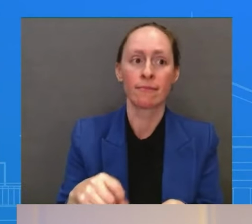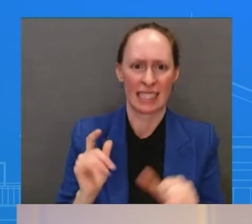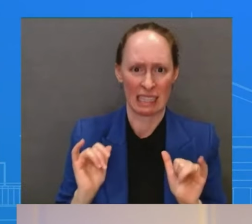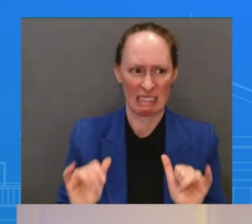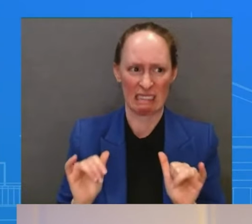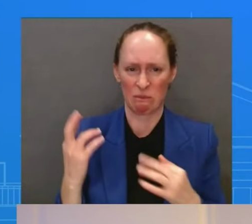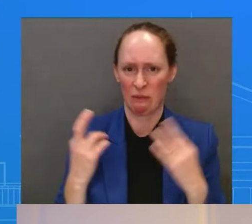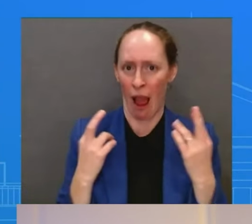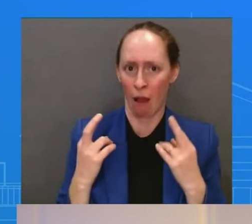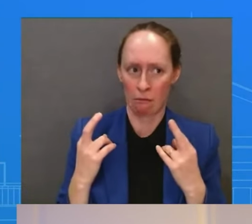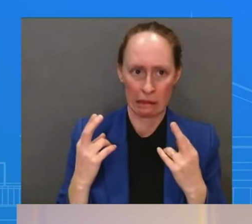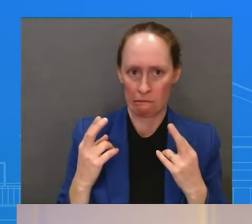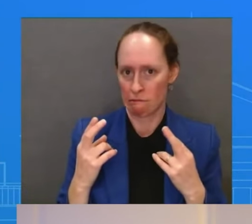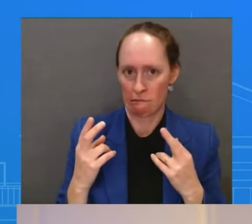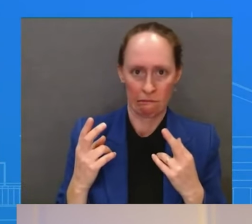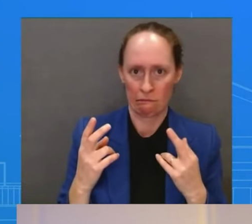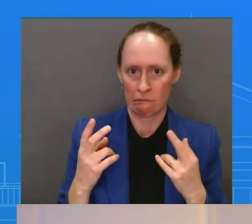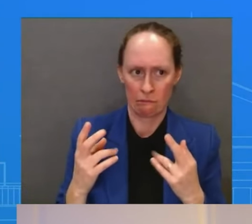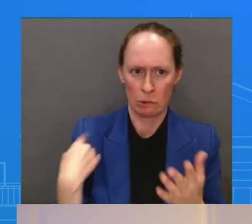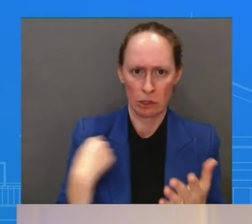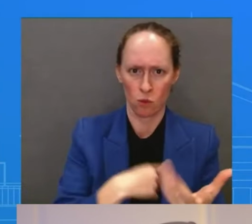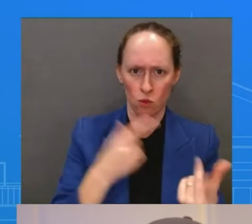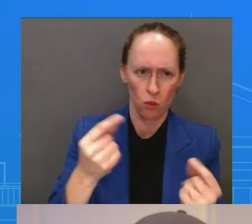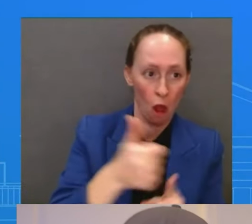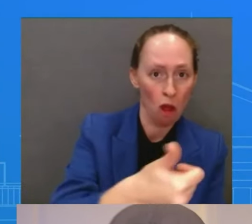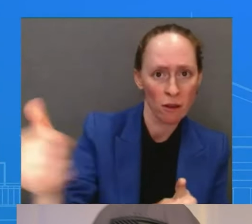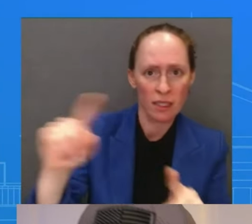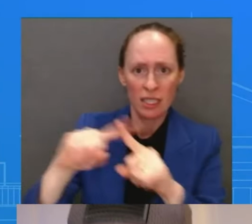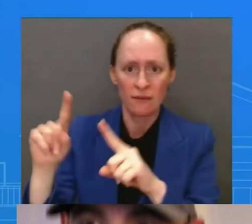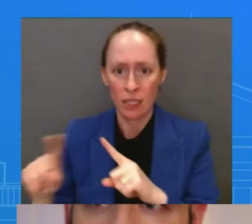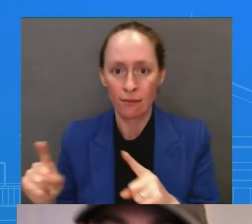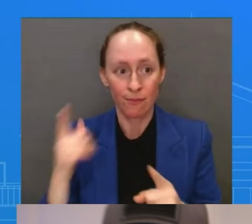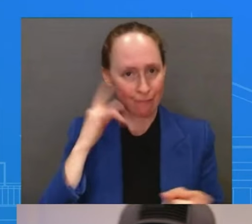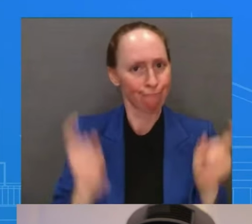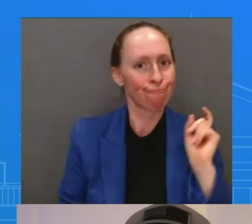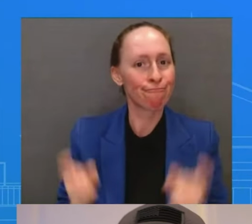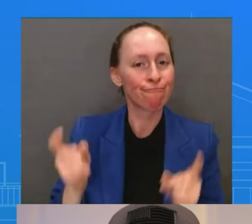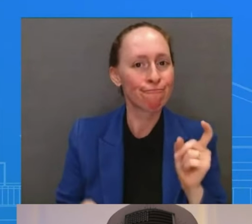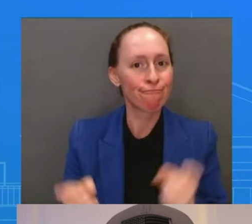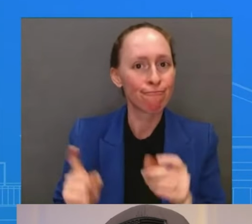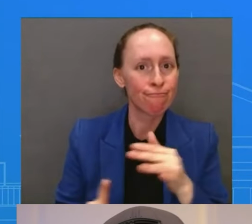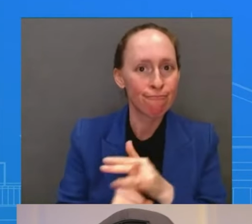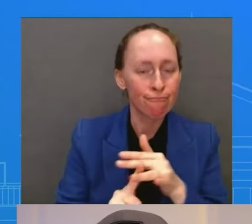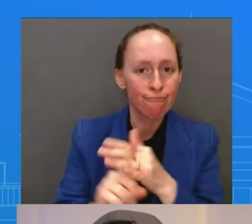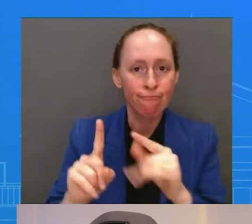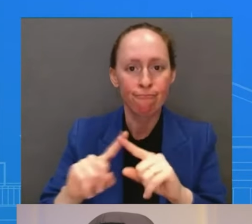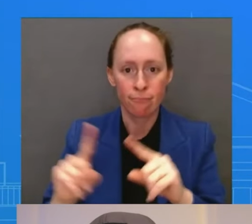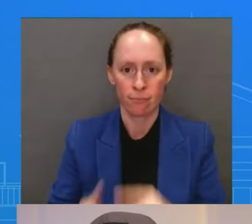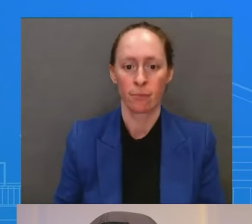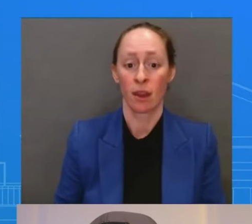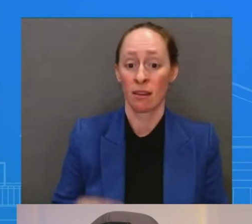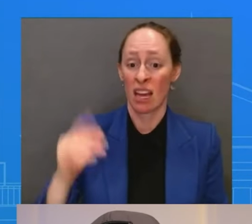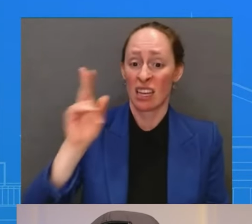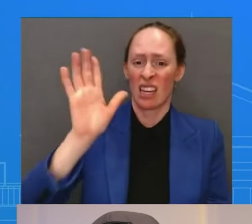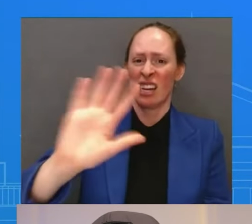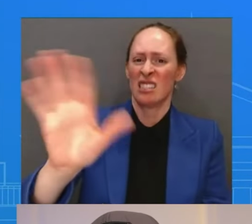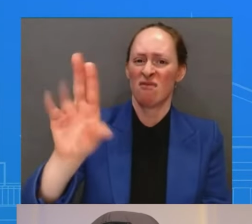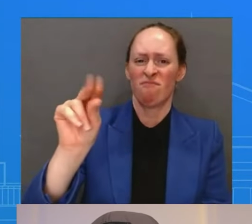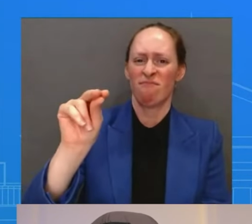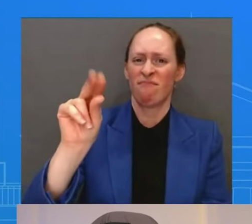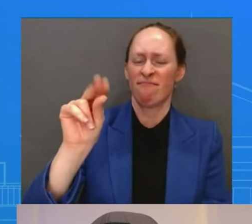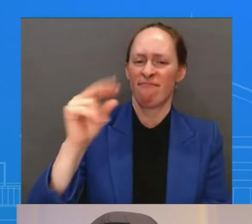as the situation has evolved, more and more Americans were expressing a desire to leave, and because not all carriers are working out of Ben Gurion,